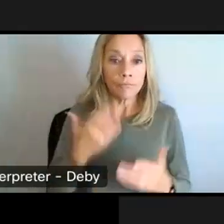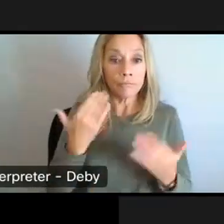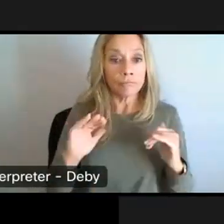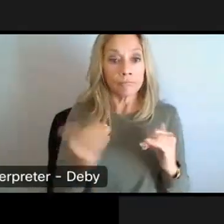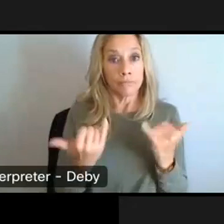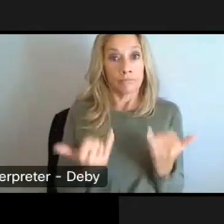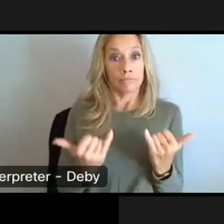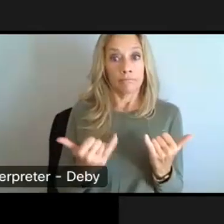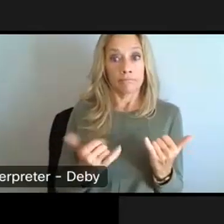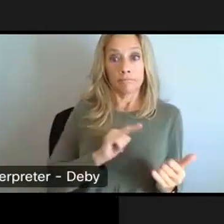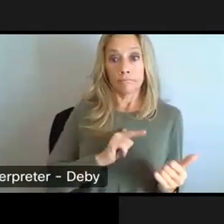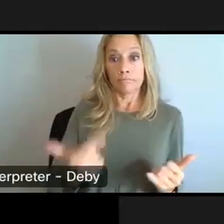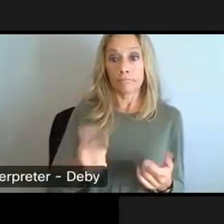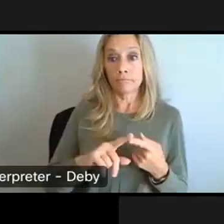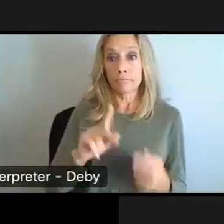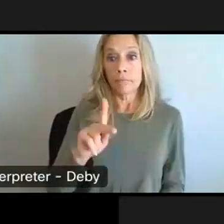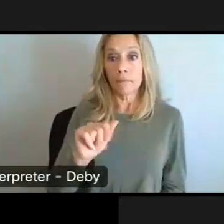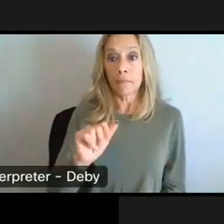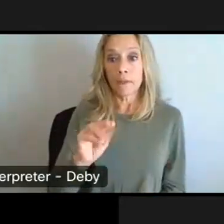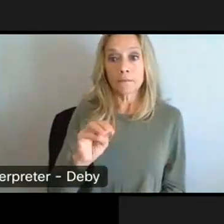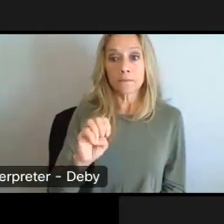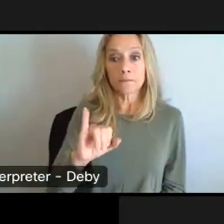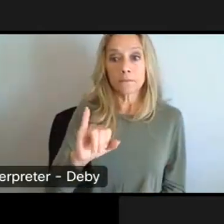I will turn it over to you, Kamisha.